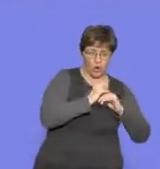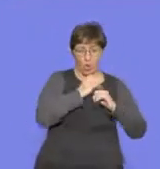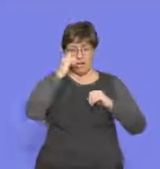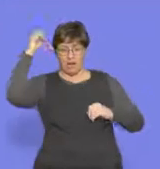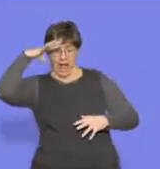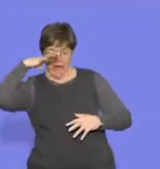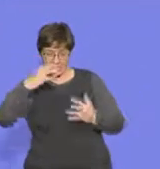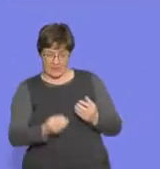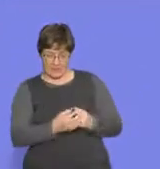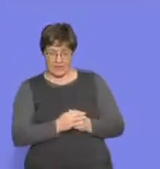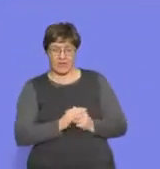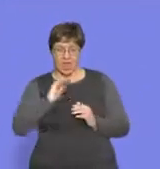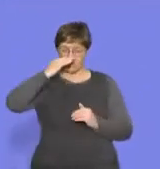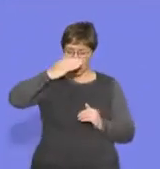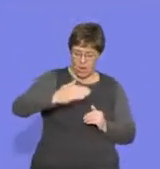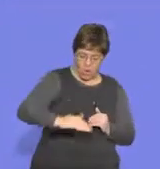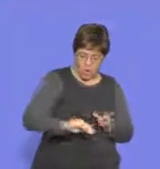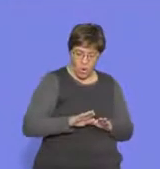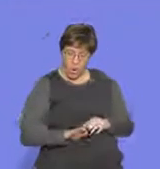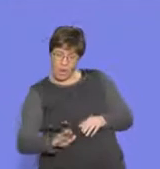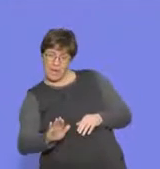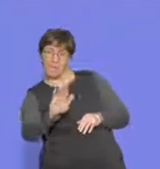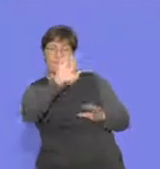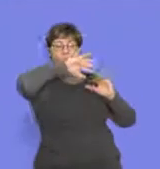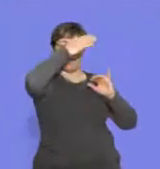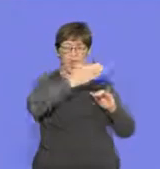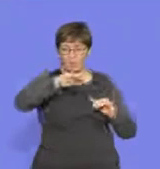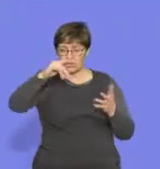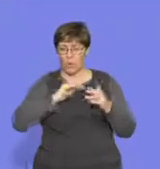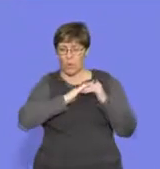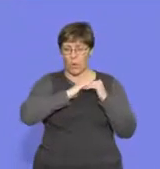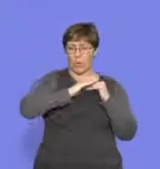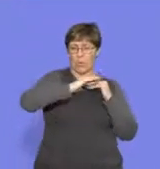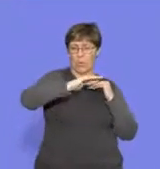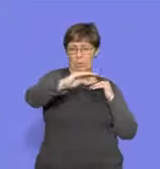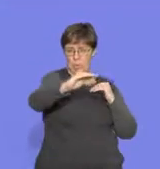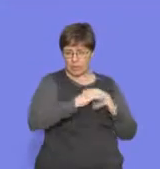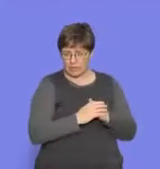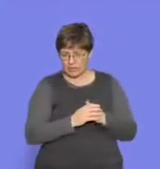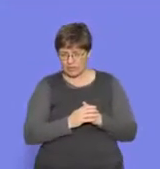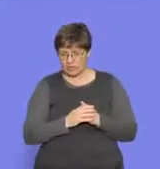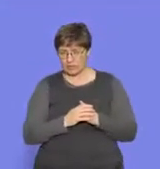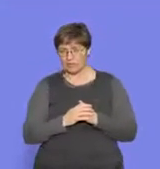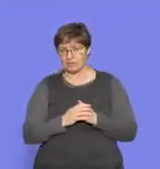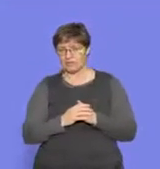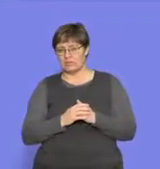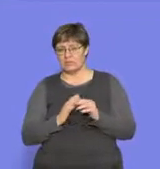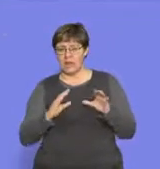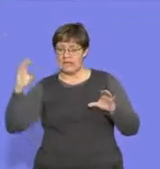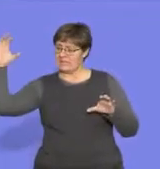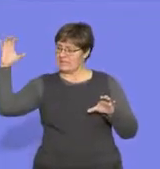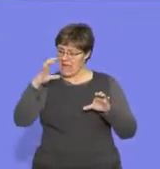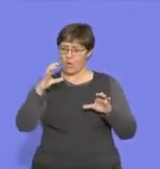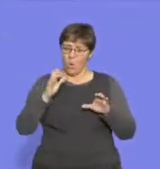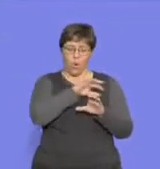of the terrain. So you find that it's mountainous, you have slopes that are facing the sun or away from the sun. So that refers to the